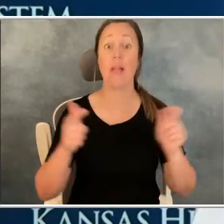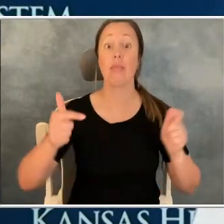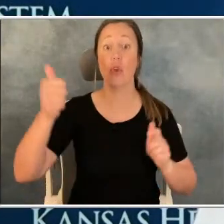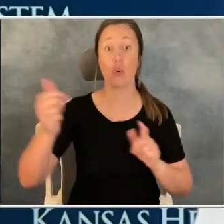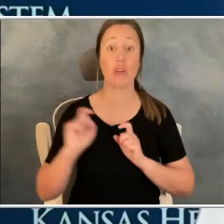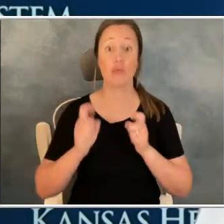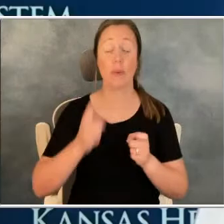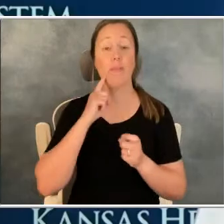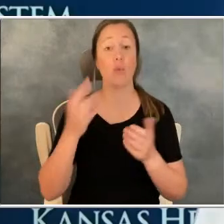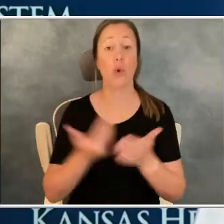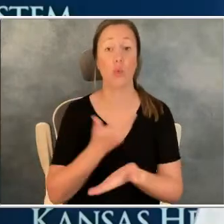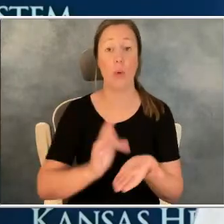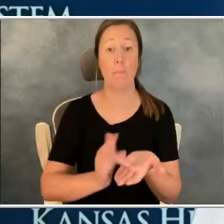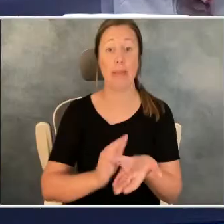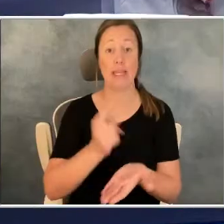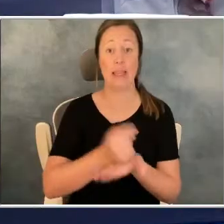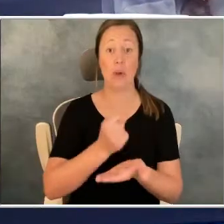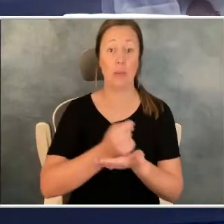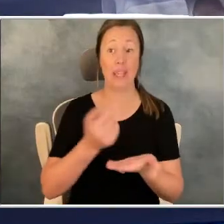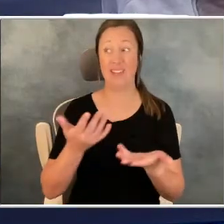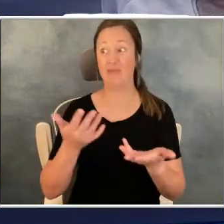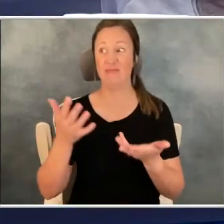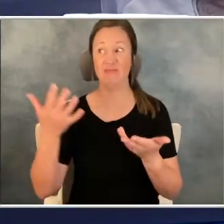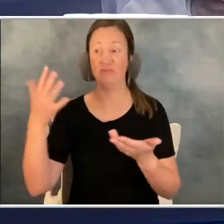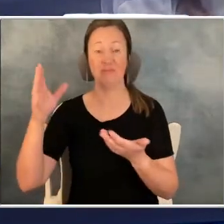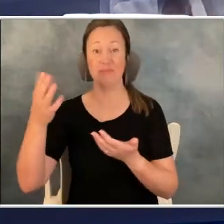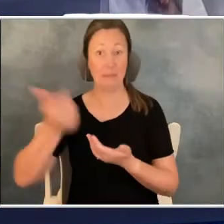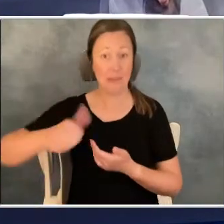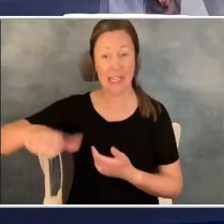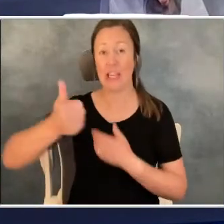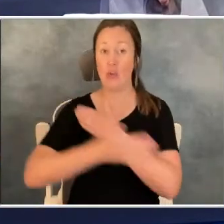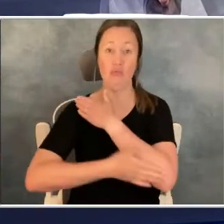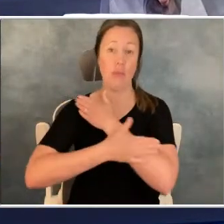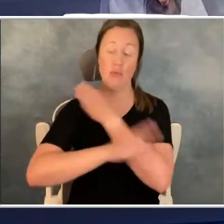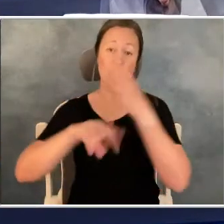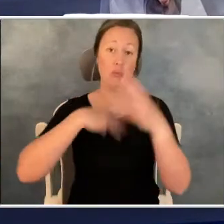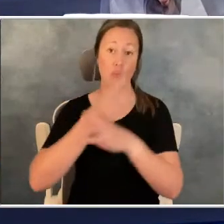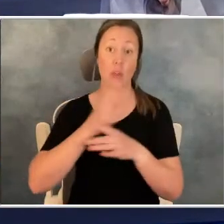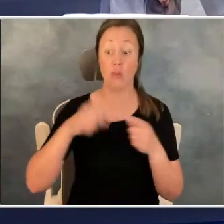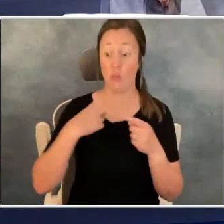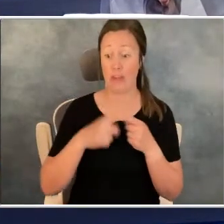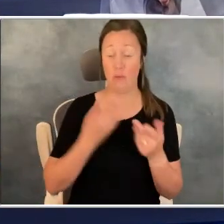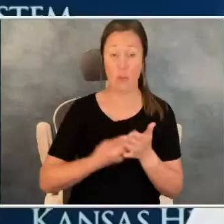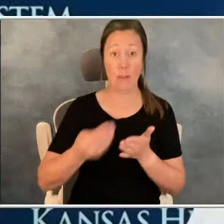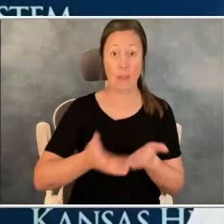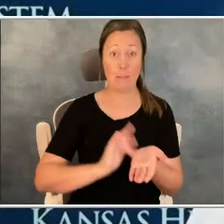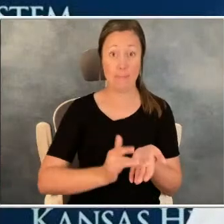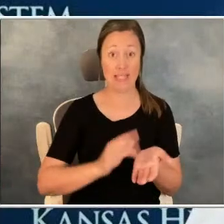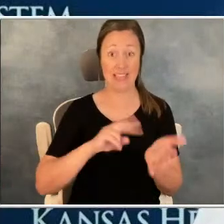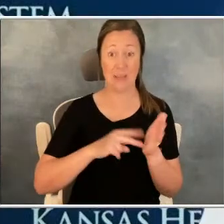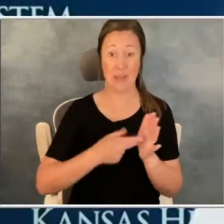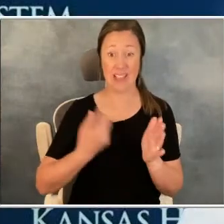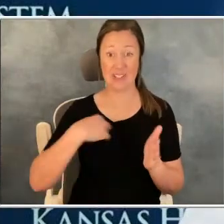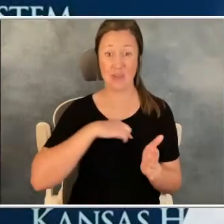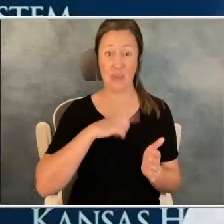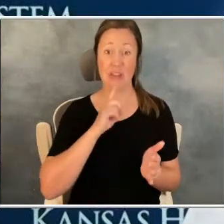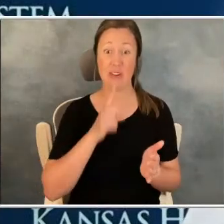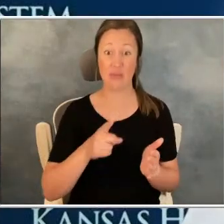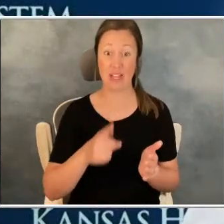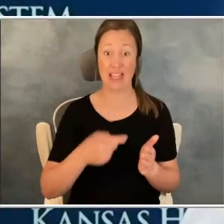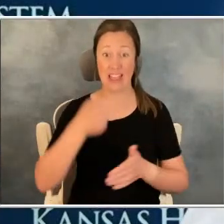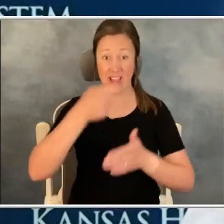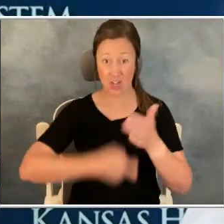drug therapy in the world. That's correct. And what happens is when we buy drugs, we are to some degree underwriting the cost of that for the entire